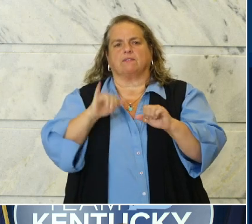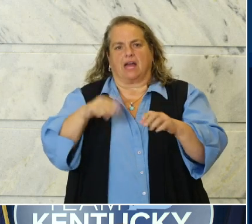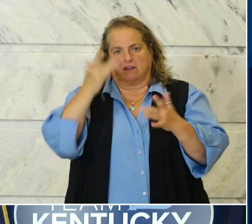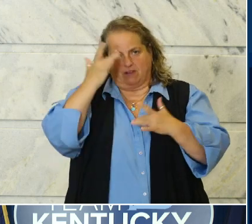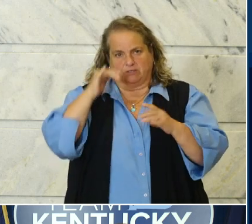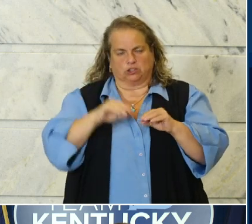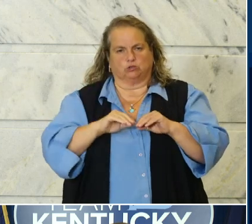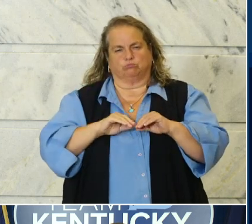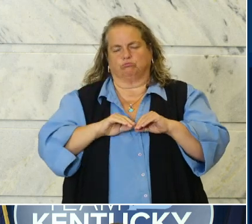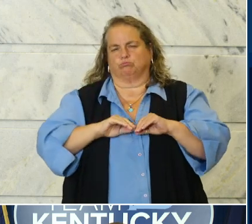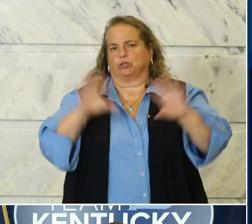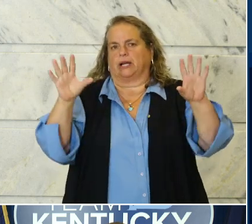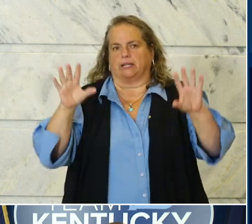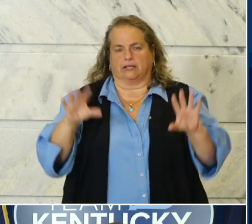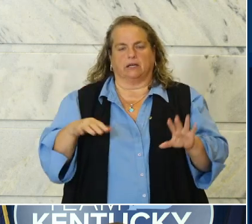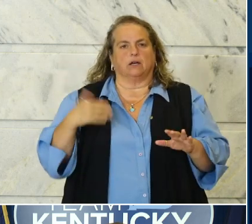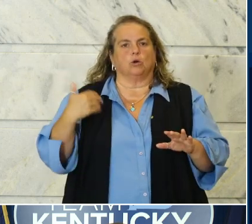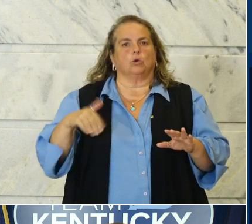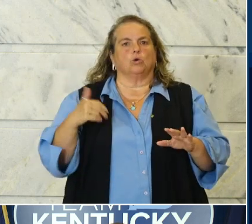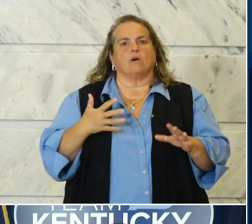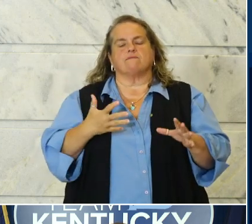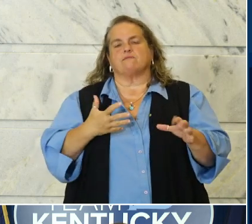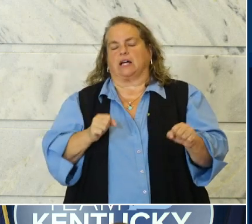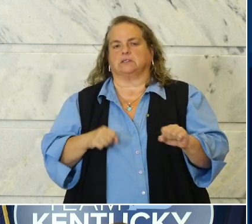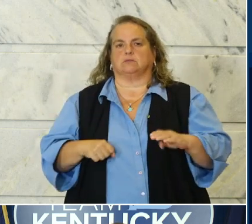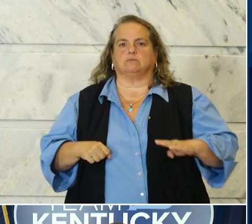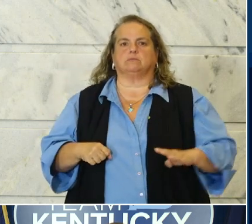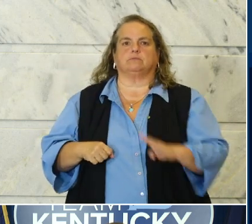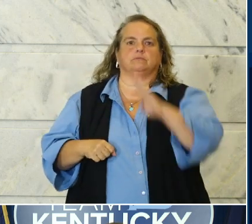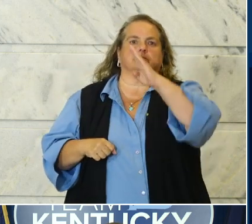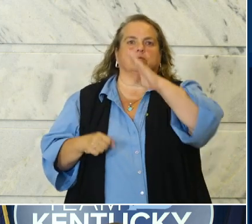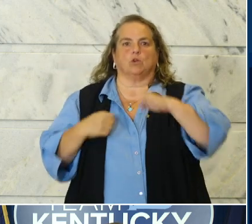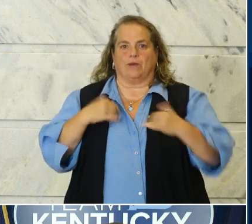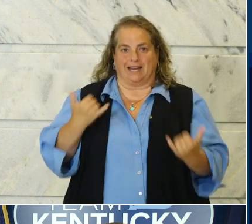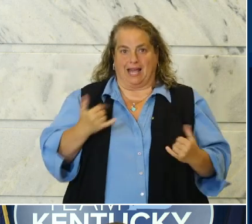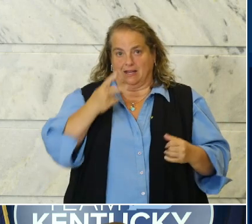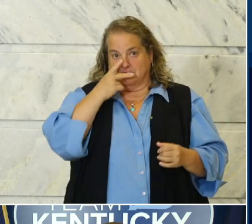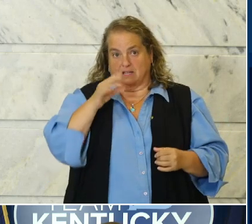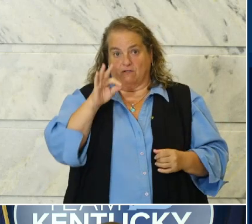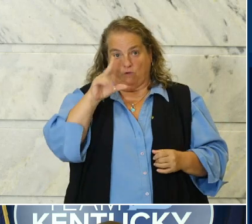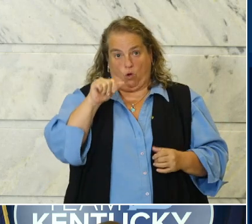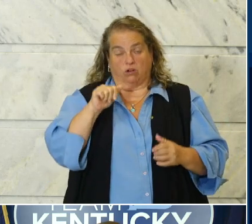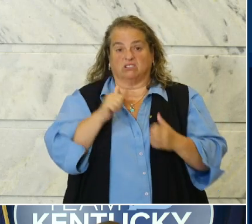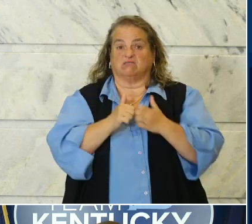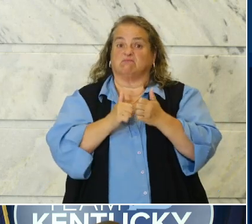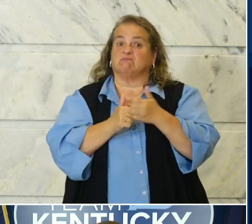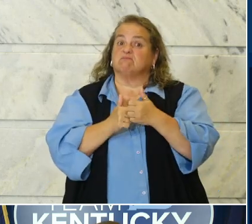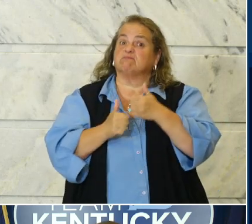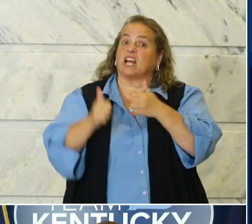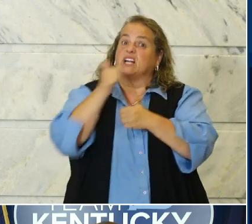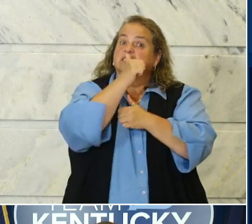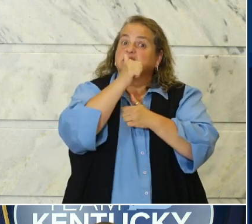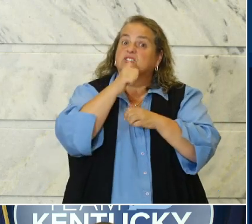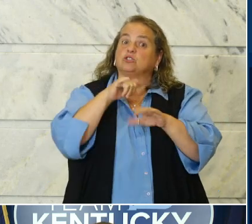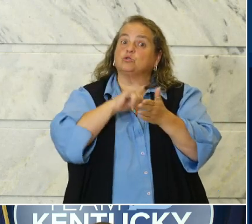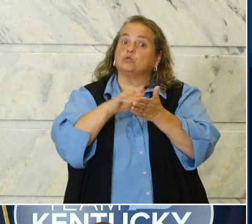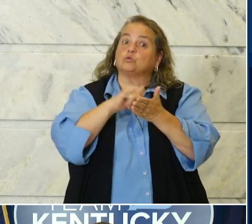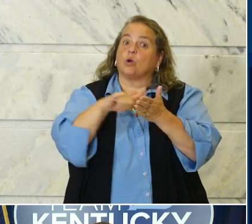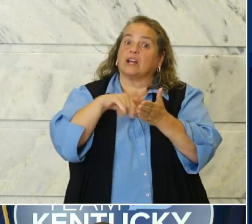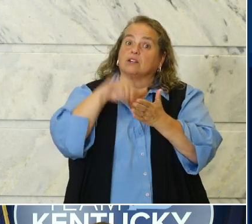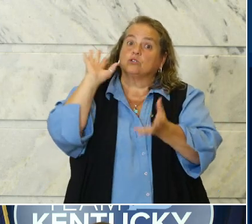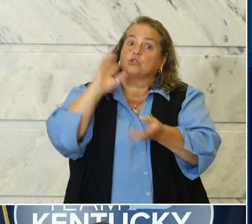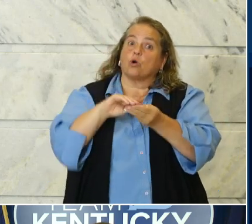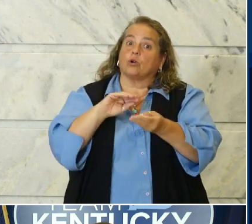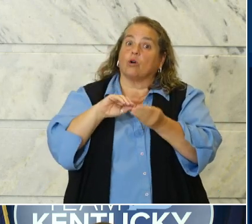A significant escalation. We've now seen Florida pass New York in total cases. We